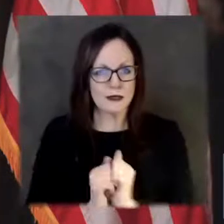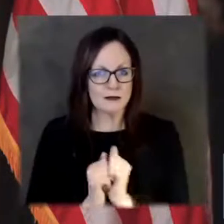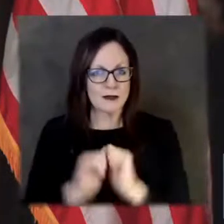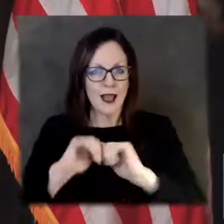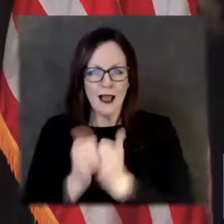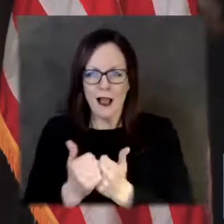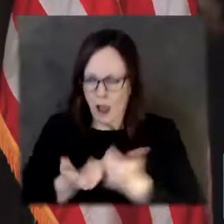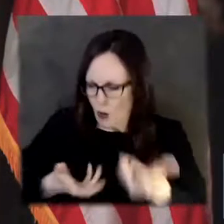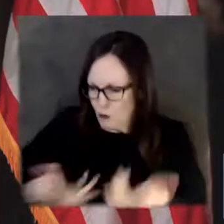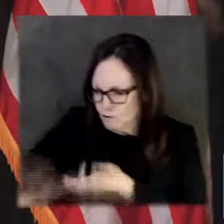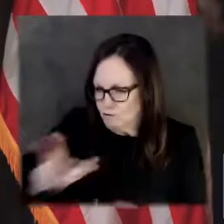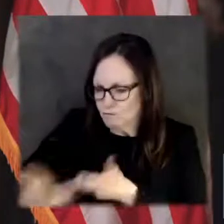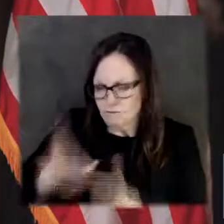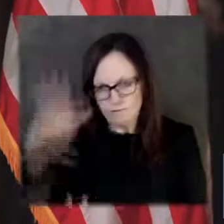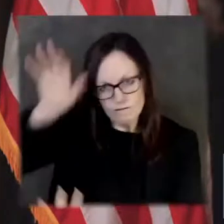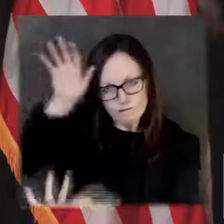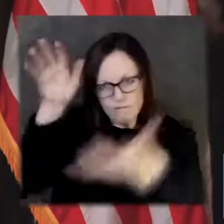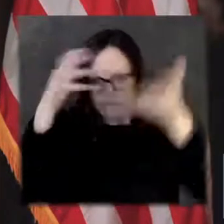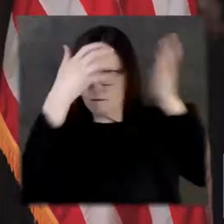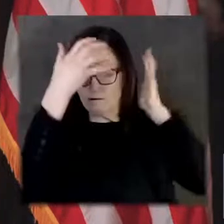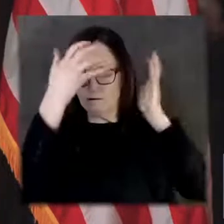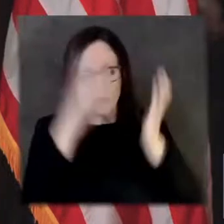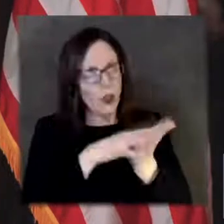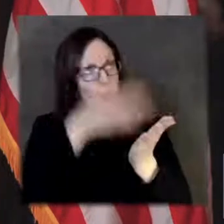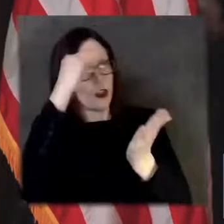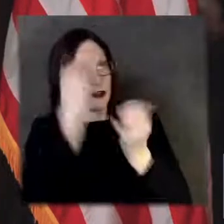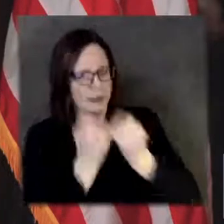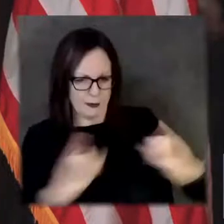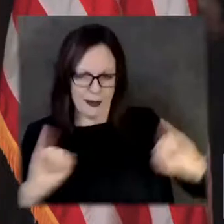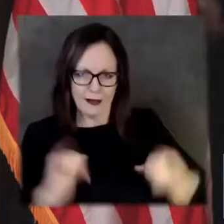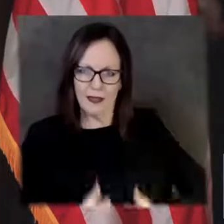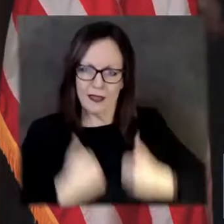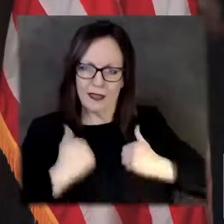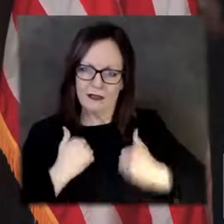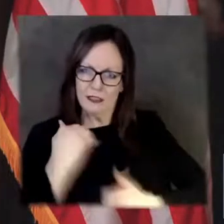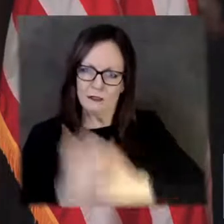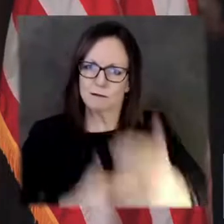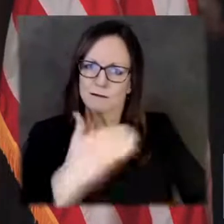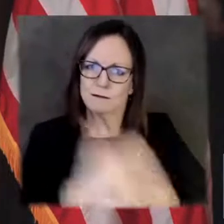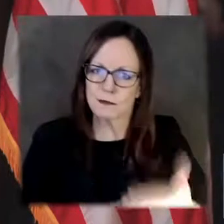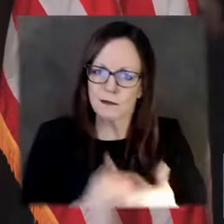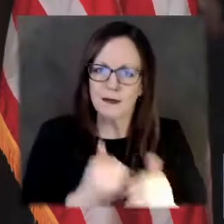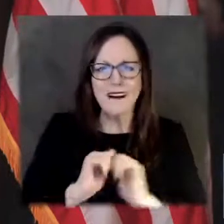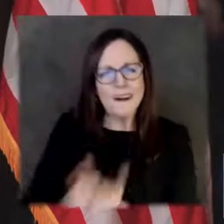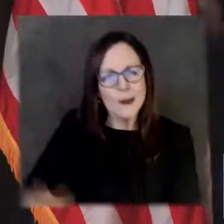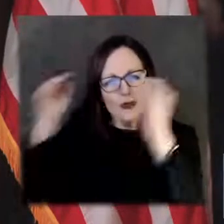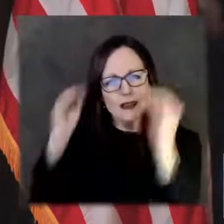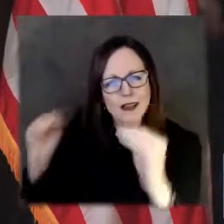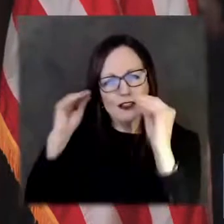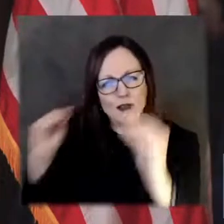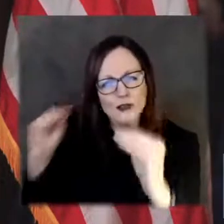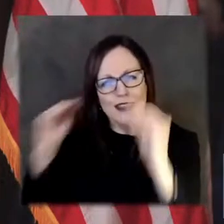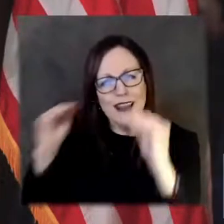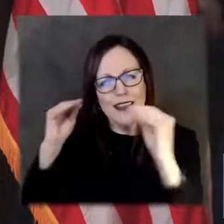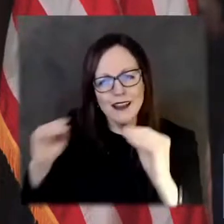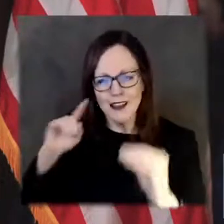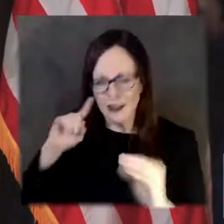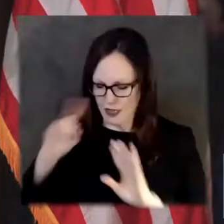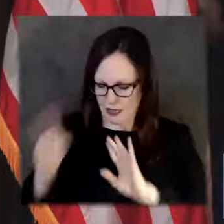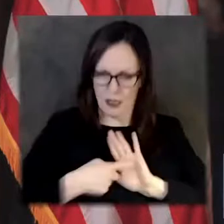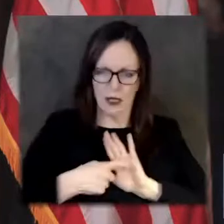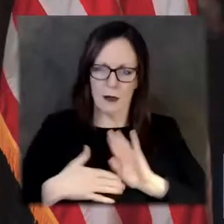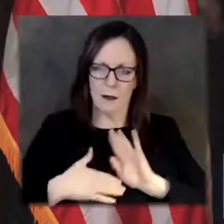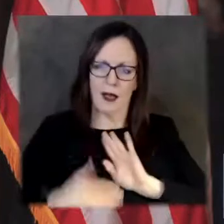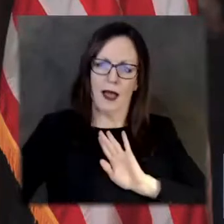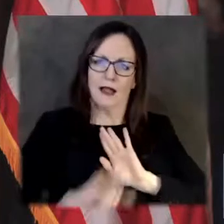best practices on engaging kids to evidence-based practices for delinquency to understanding the unique